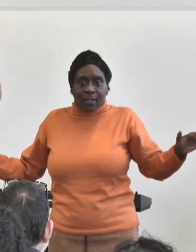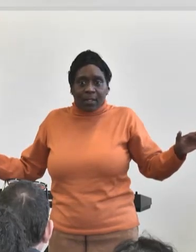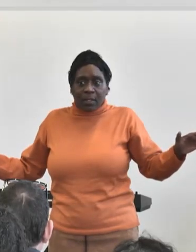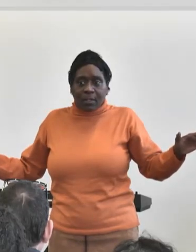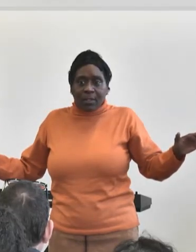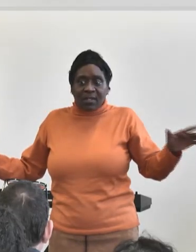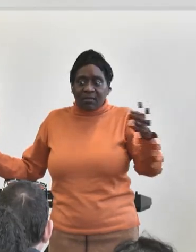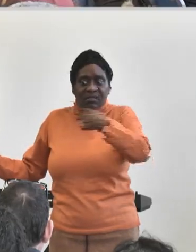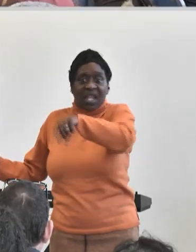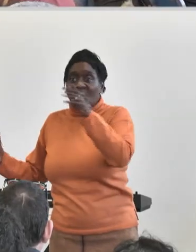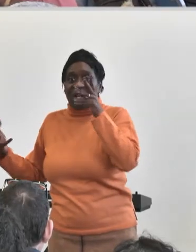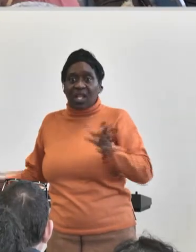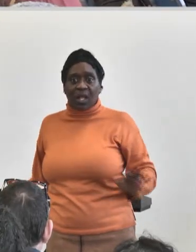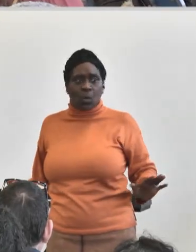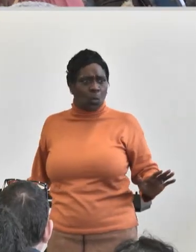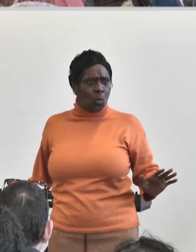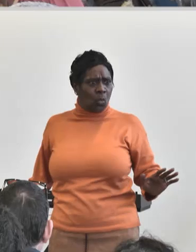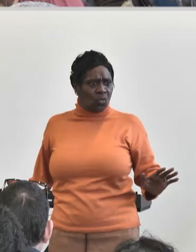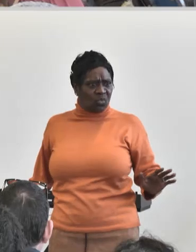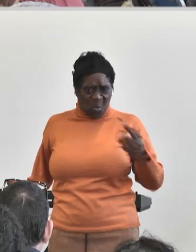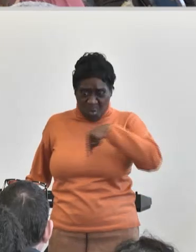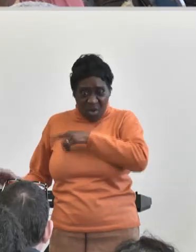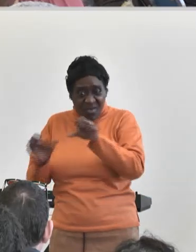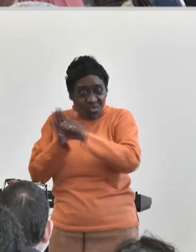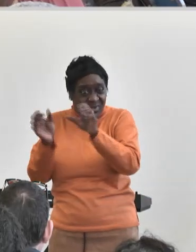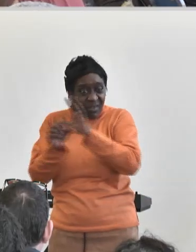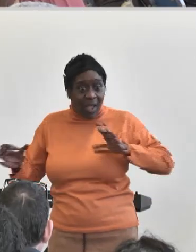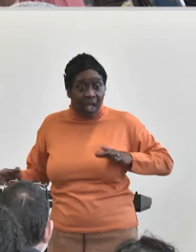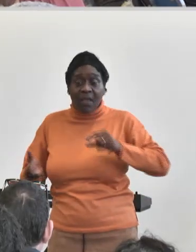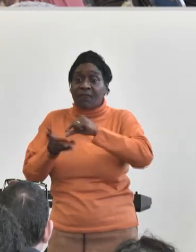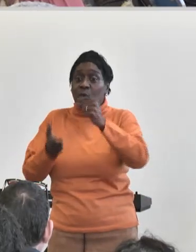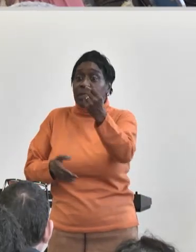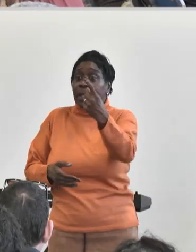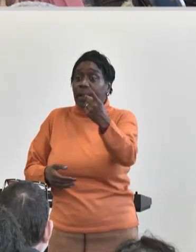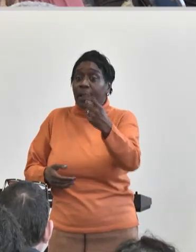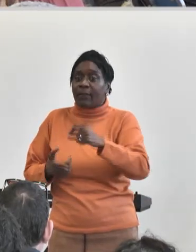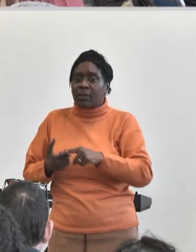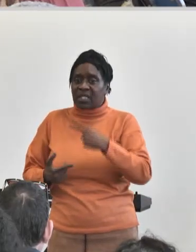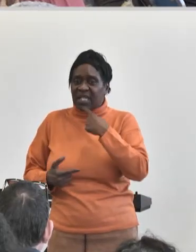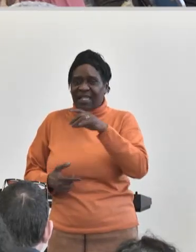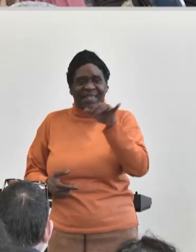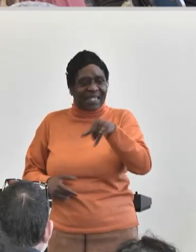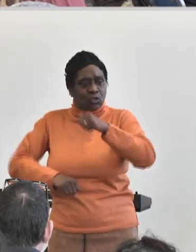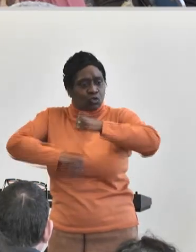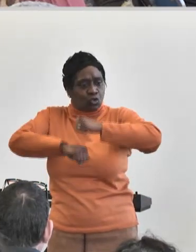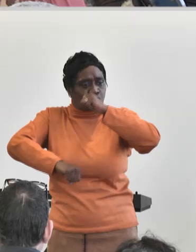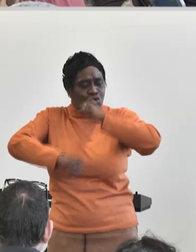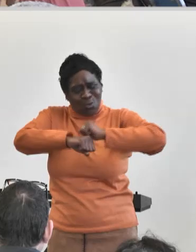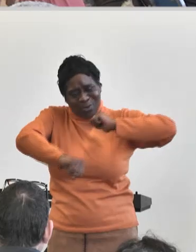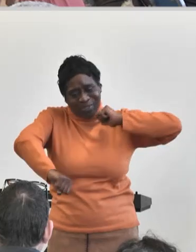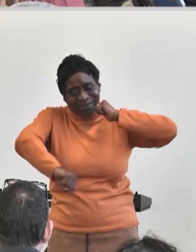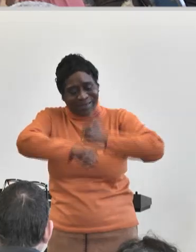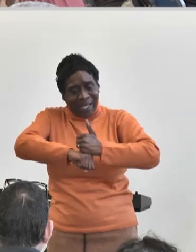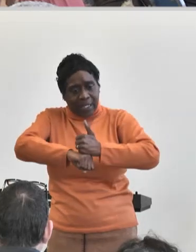not what they wanted to hear. Y eso no era lo que ellos querían escuchar. And in verse 11, en el verso 11, he says, this is the stone which was set at